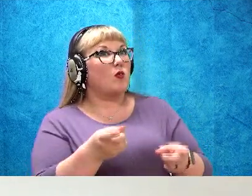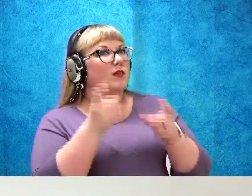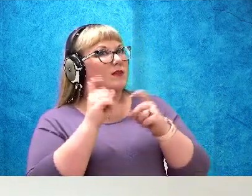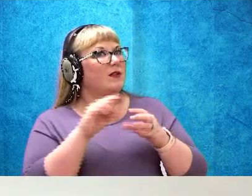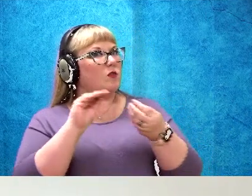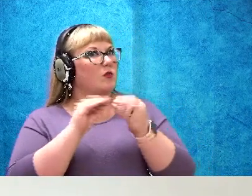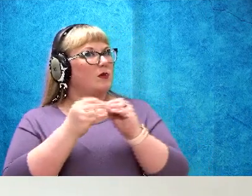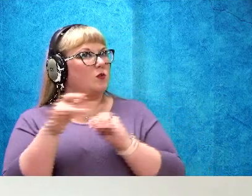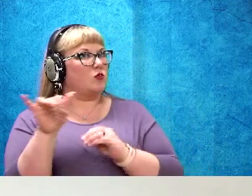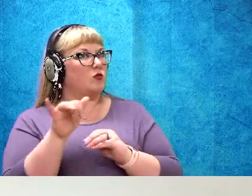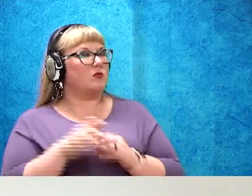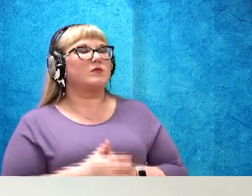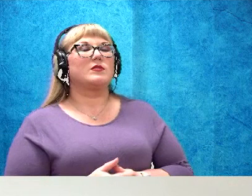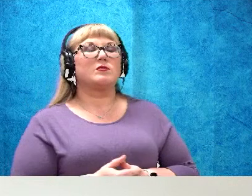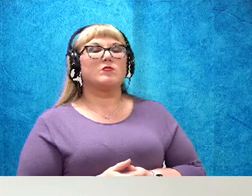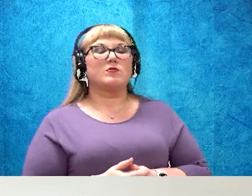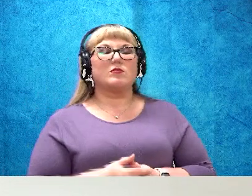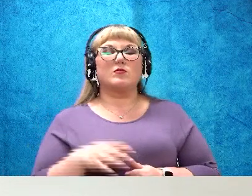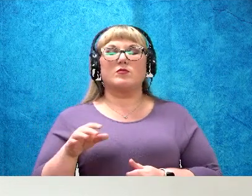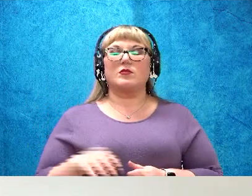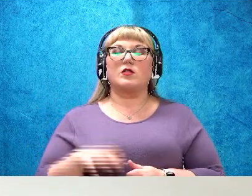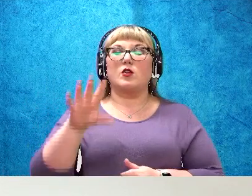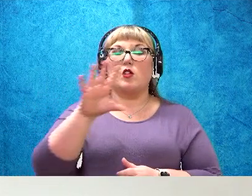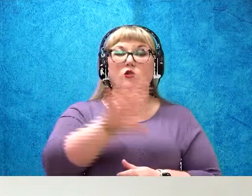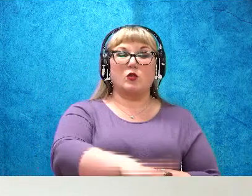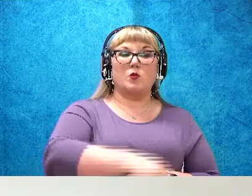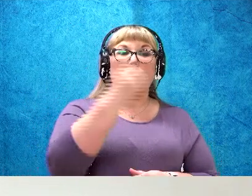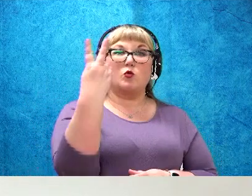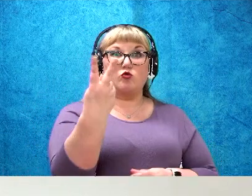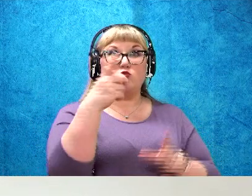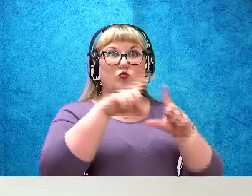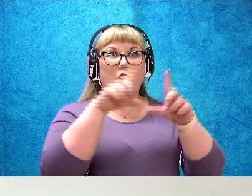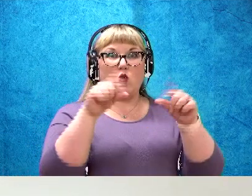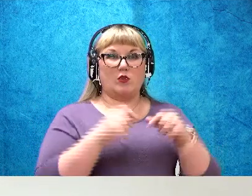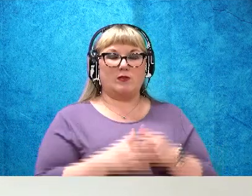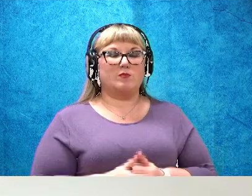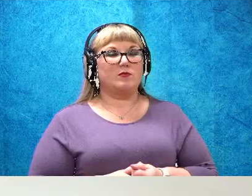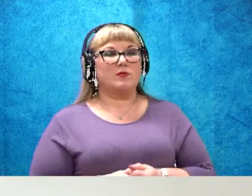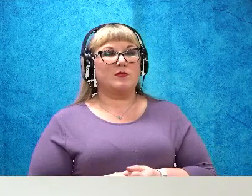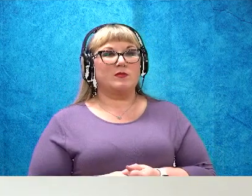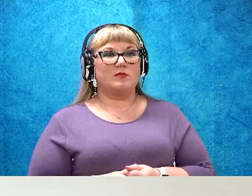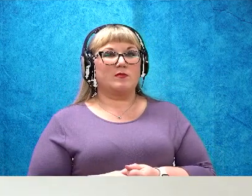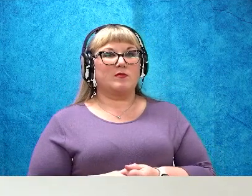too. So I'm going to pull two cards.